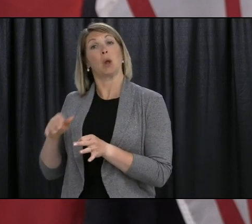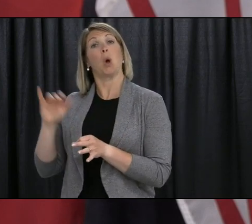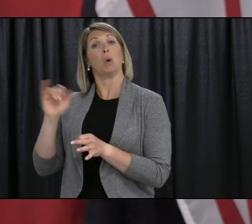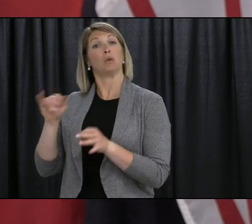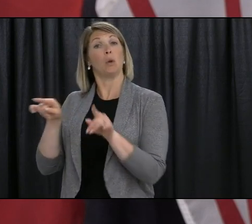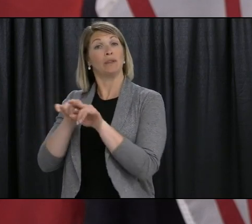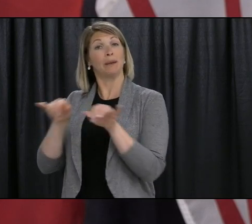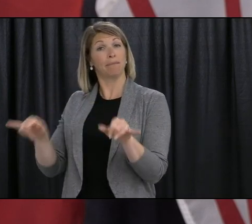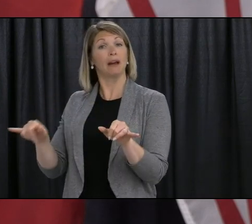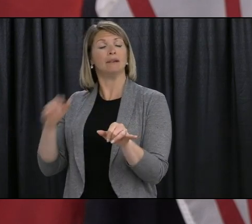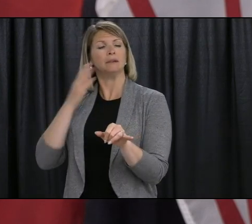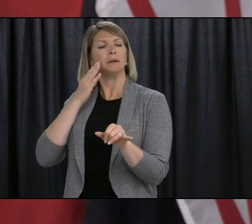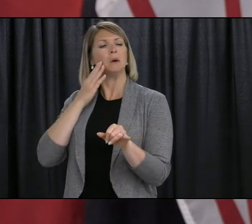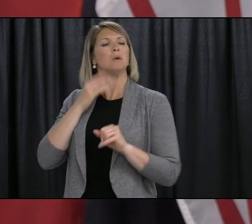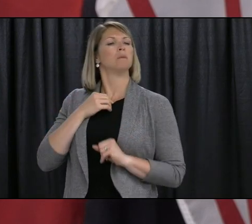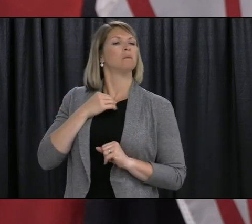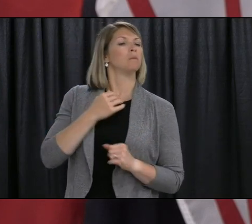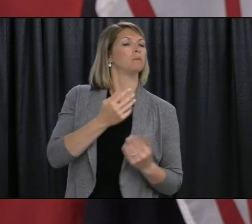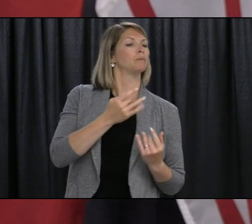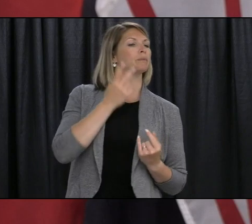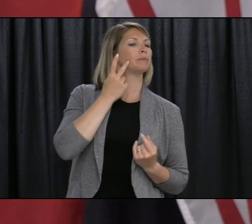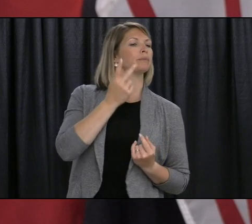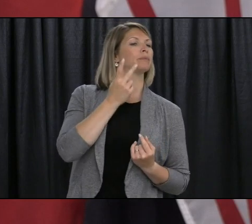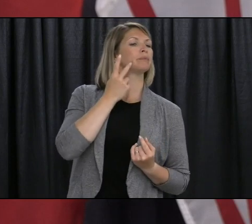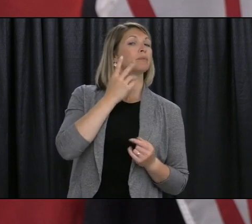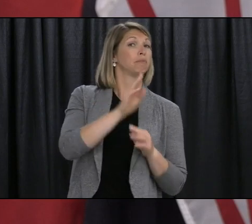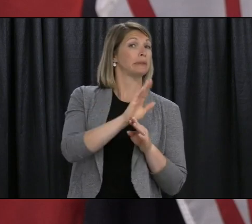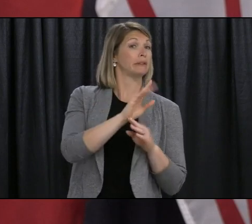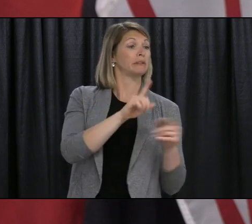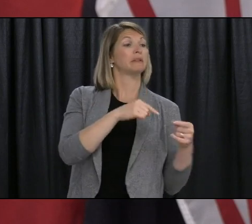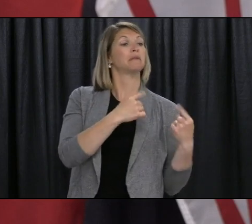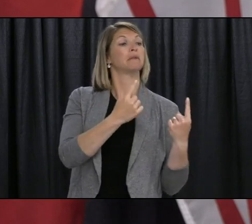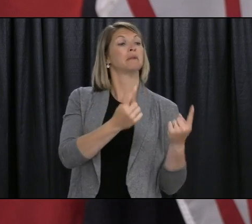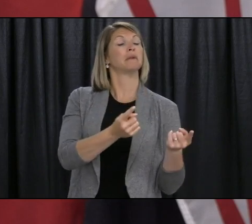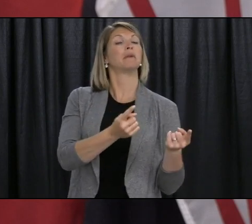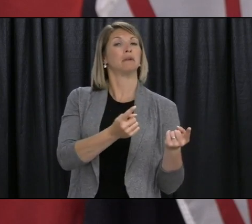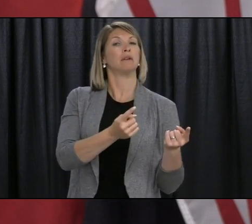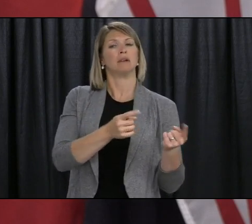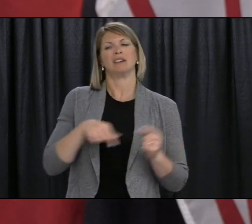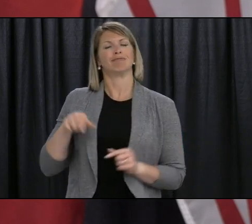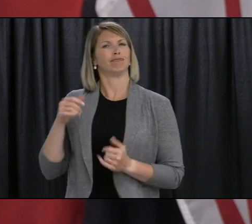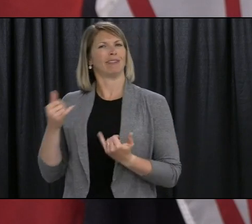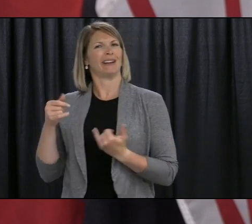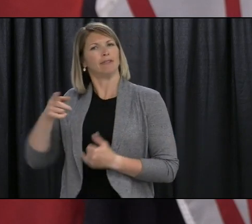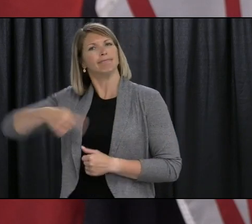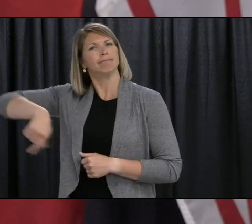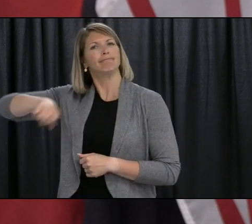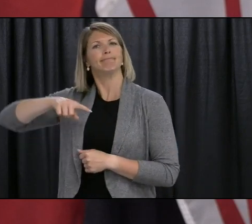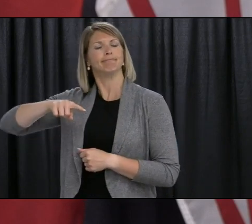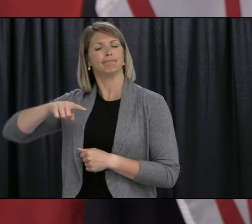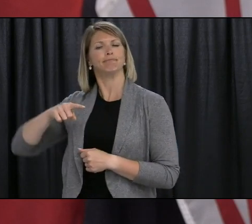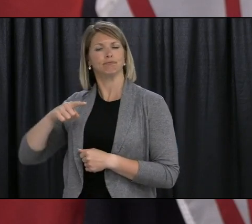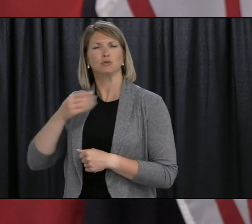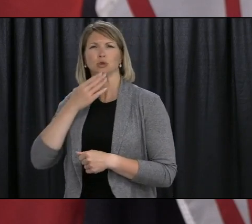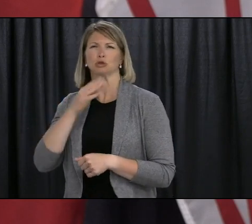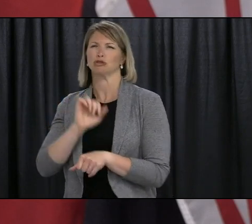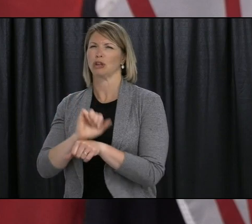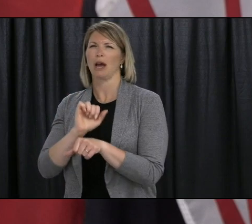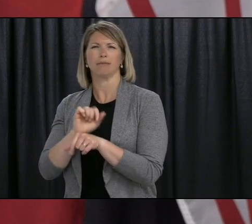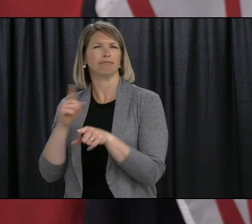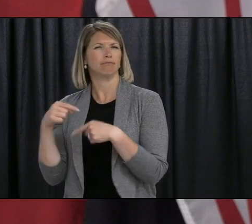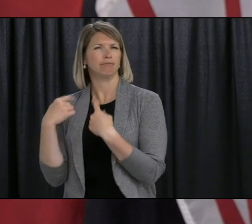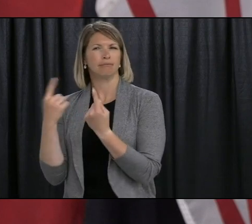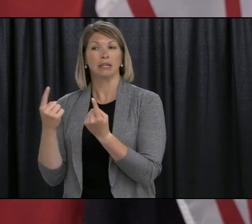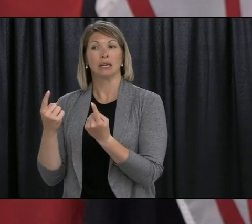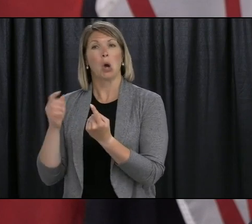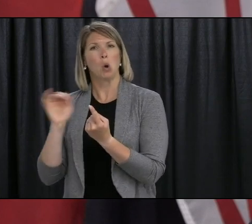we just mentioned. I think the public health officials have been doing a really, really good job in getting those businesses ready